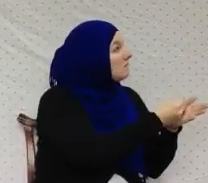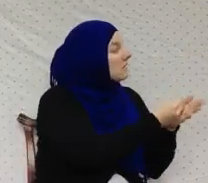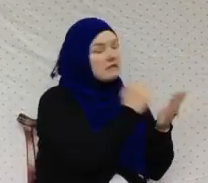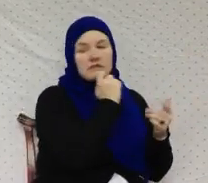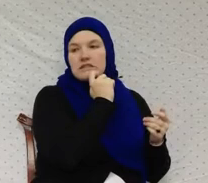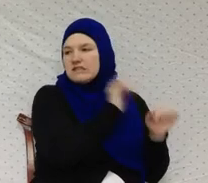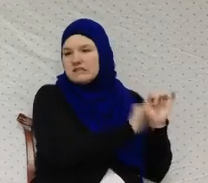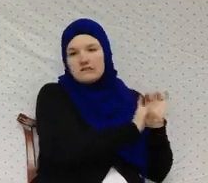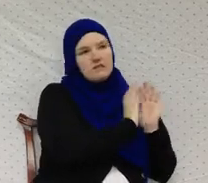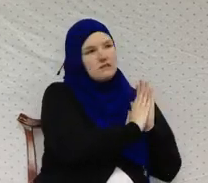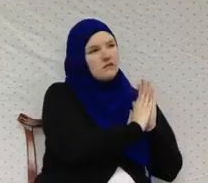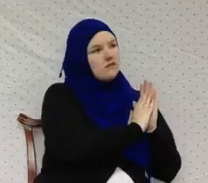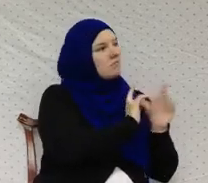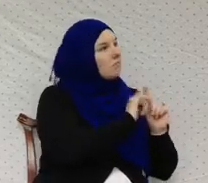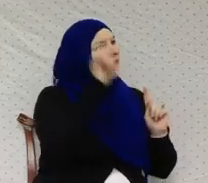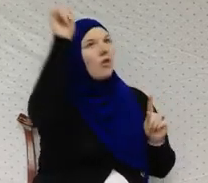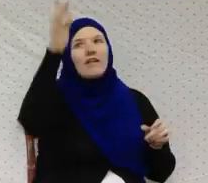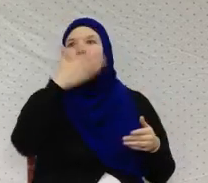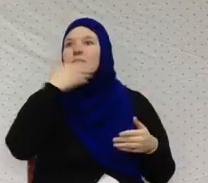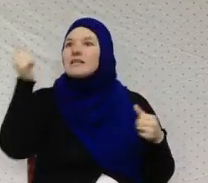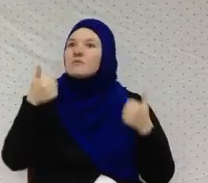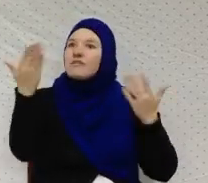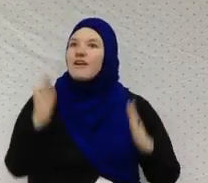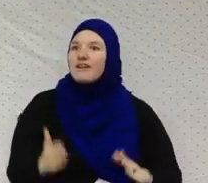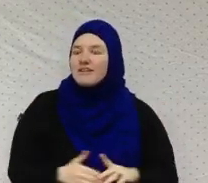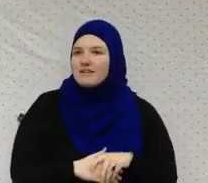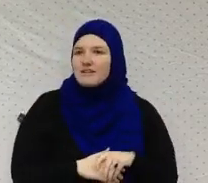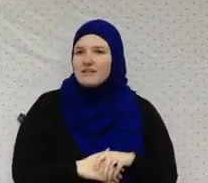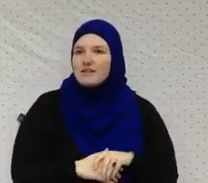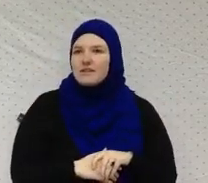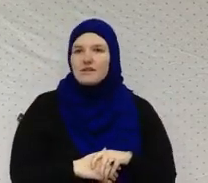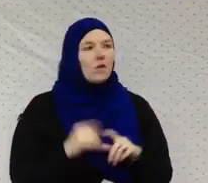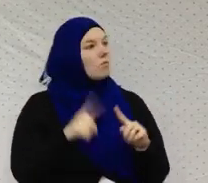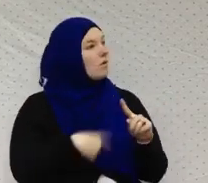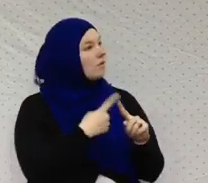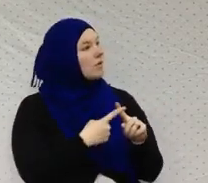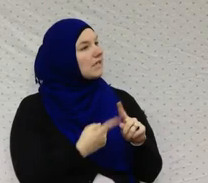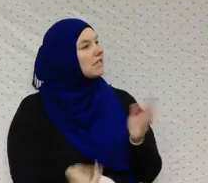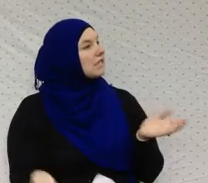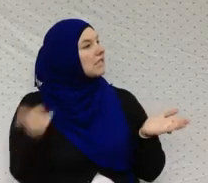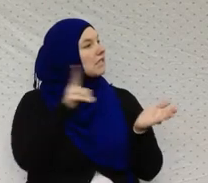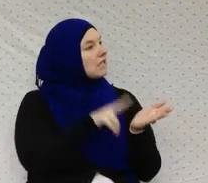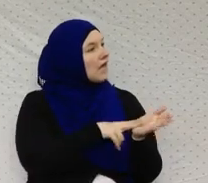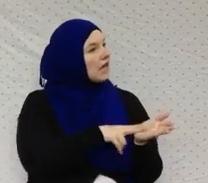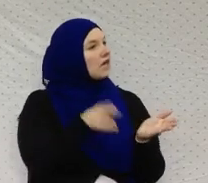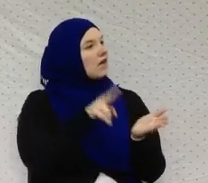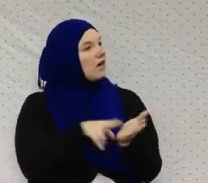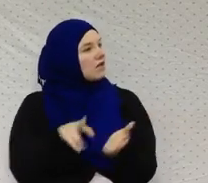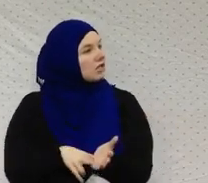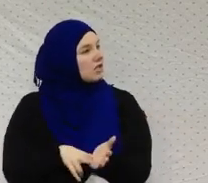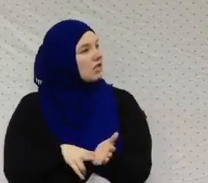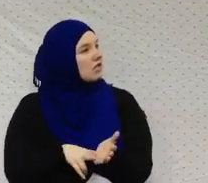But the problem is, when we sign a contract, and we never mention that we will need 2 hours